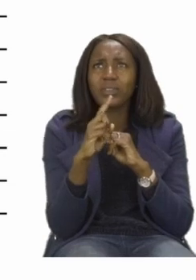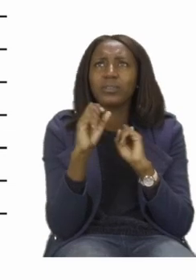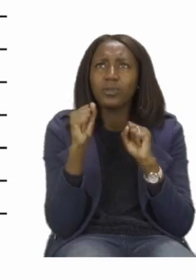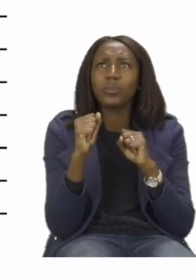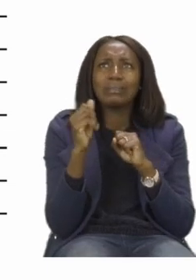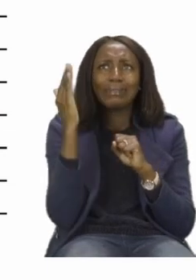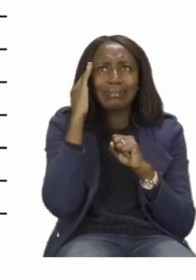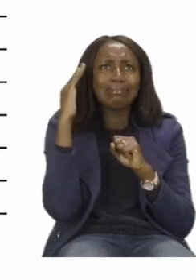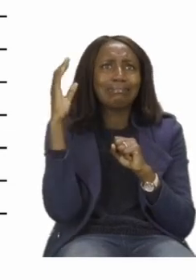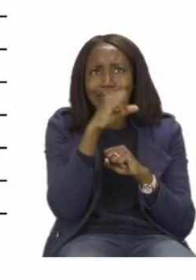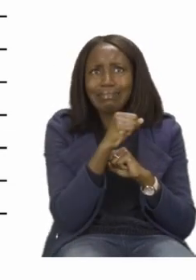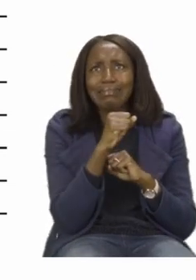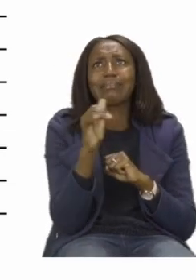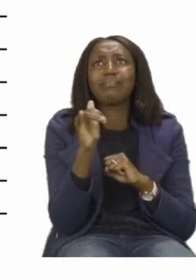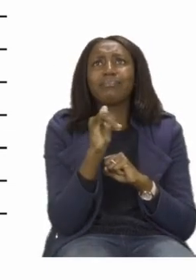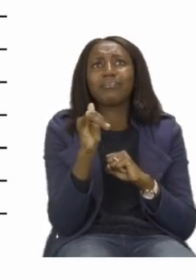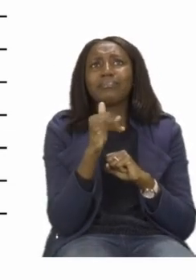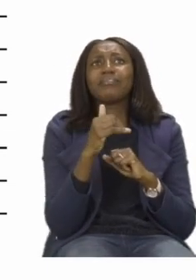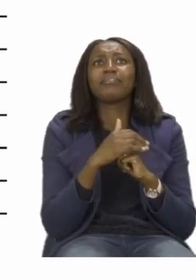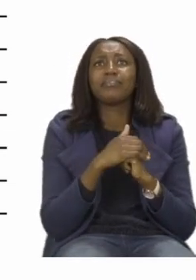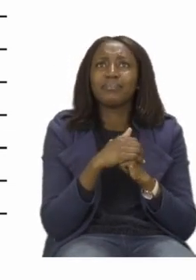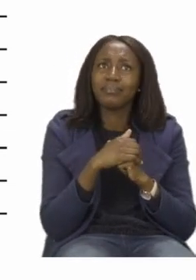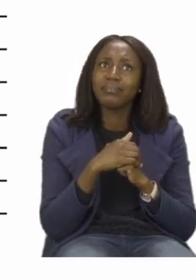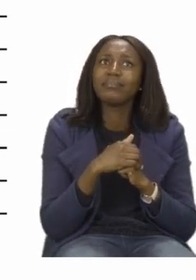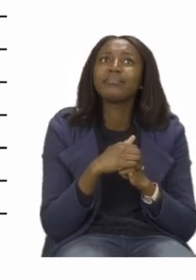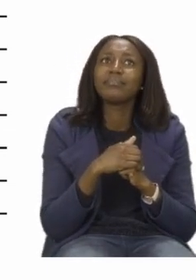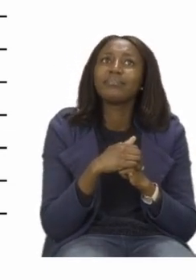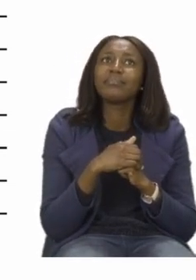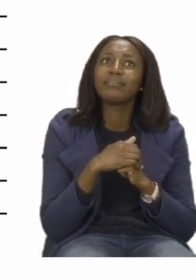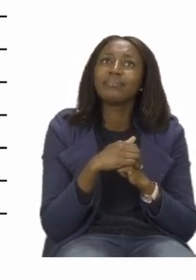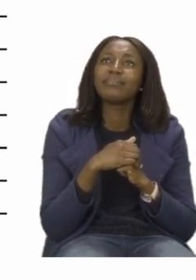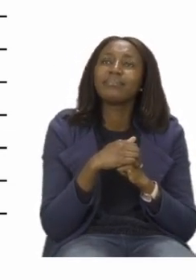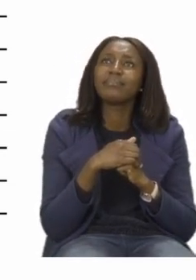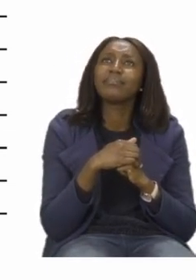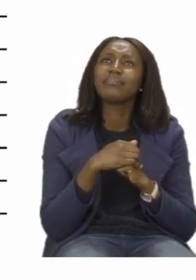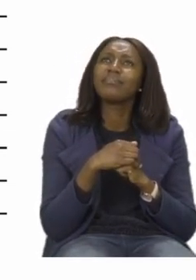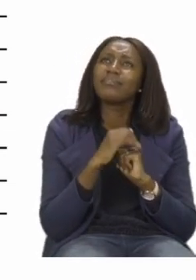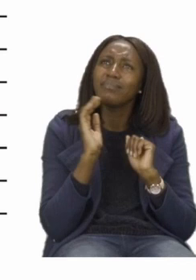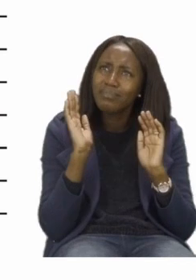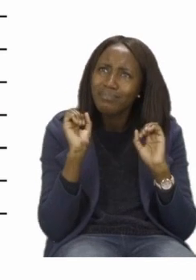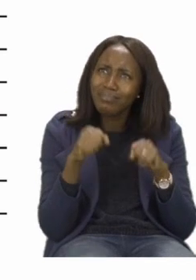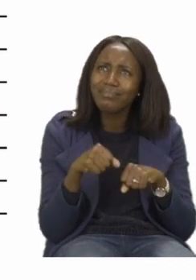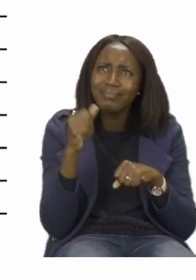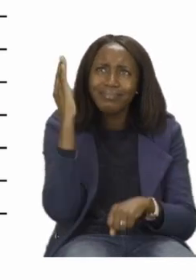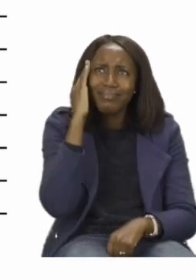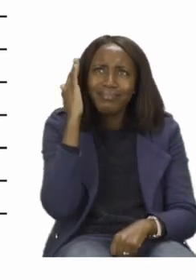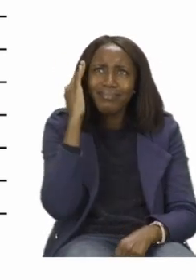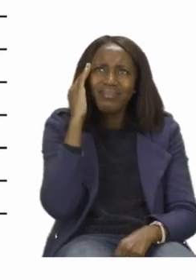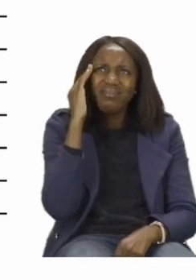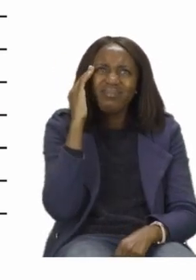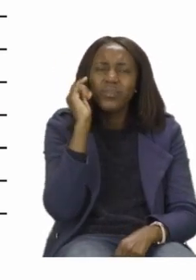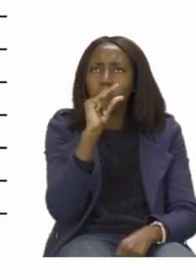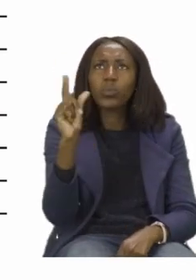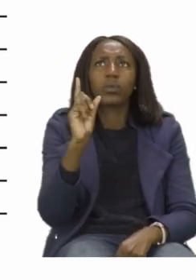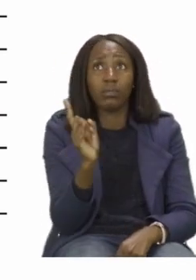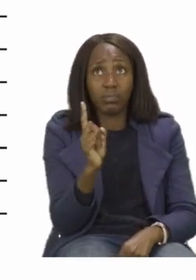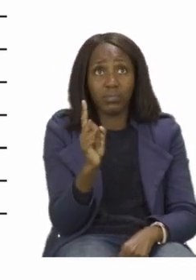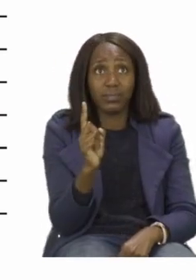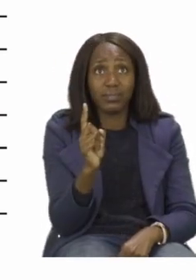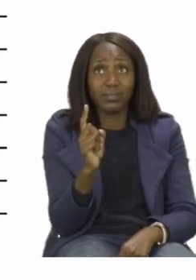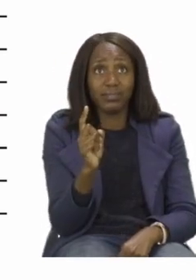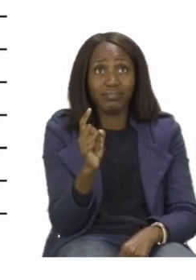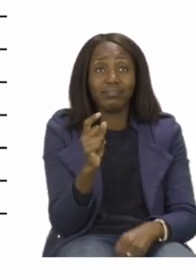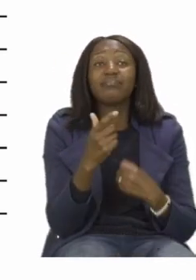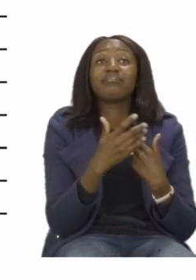is so fun. So you need to find out the word they actually want you to look for. In